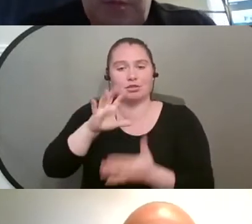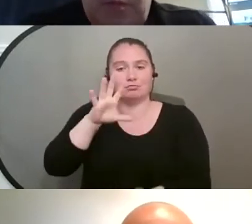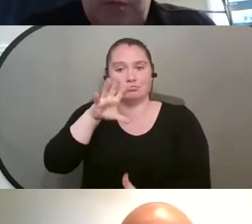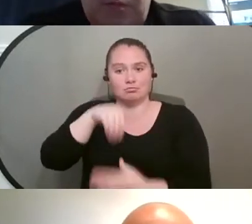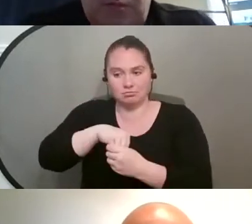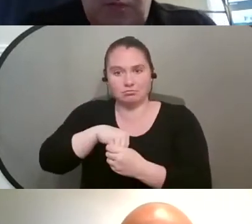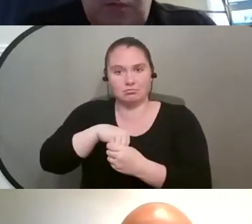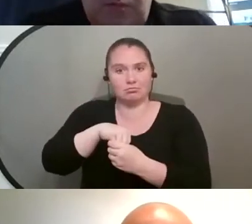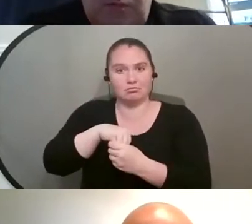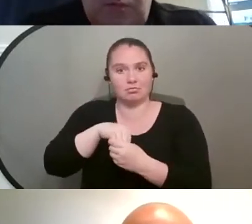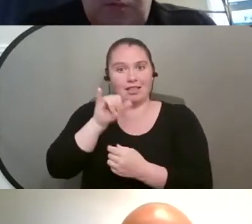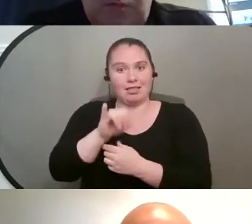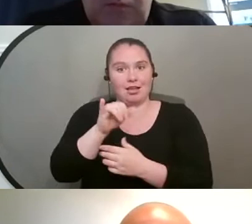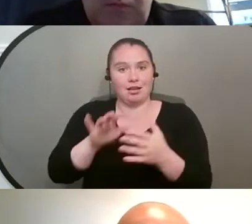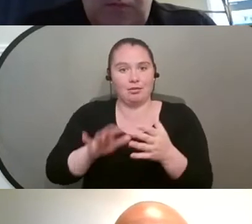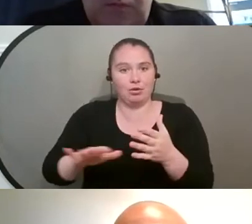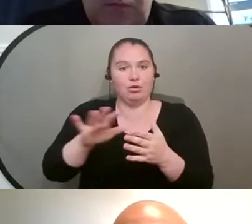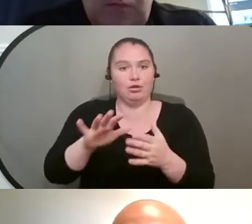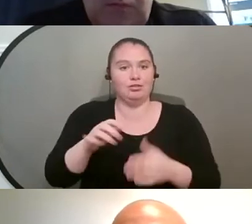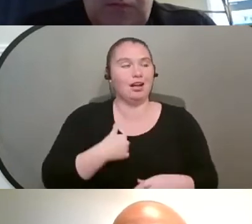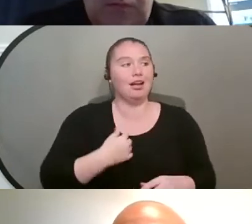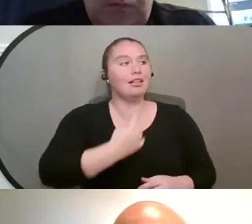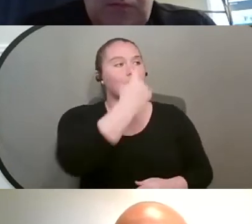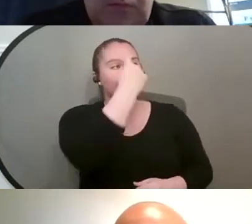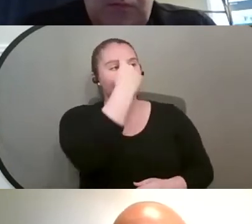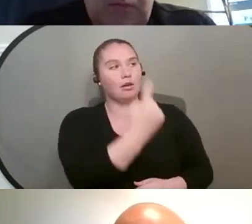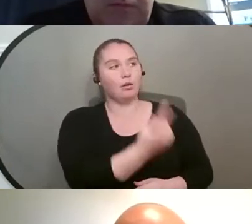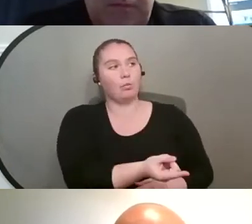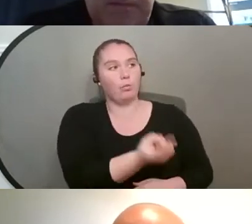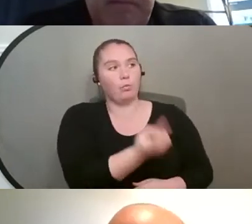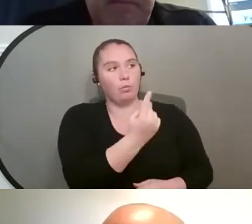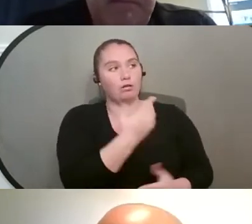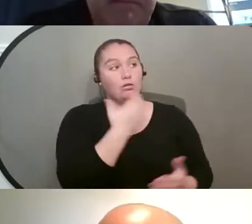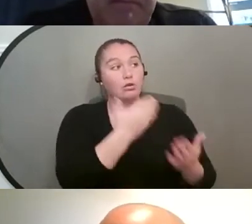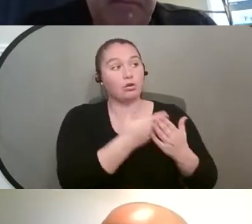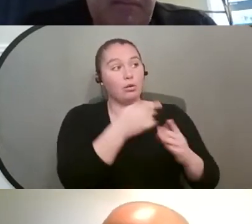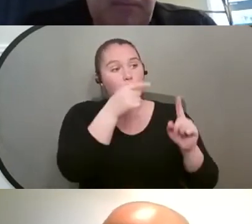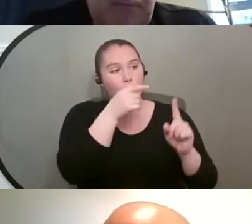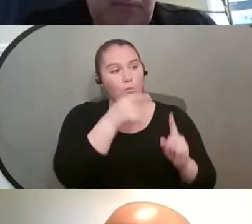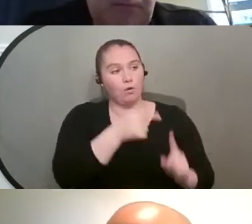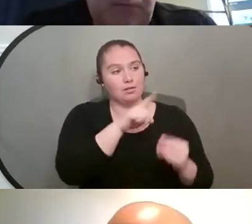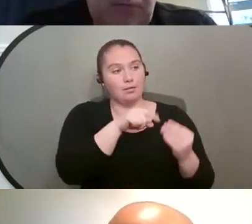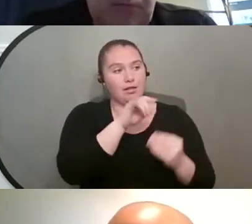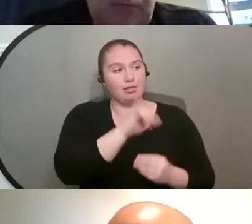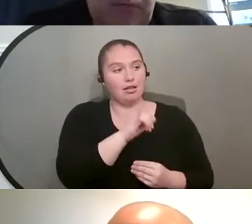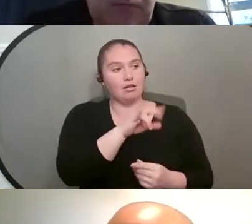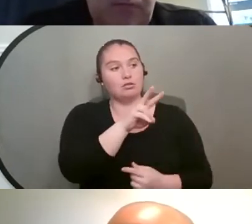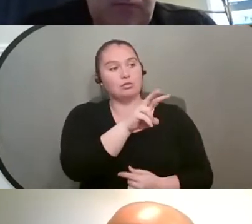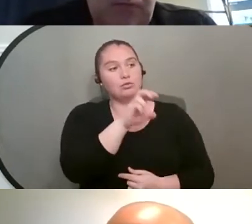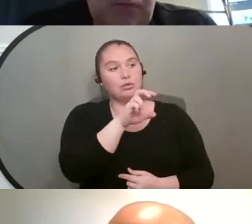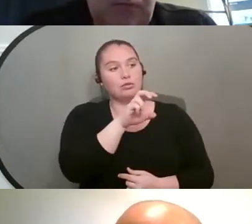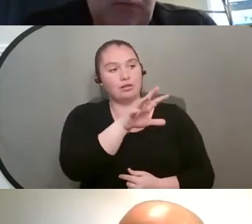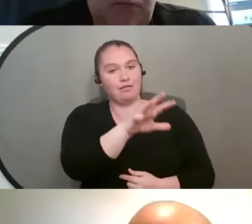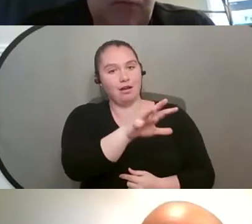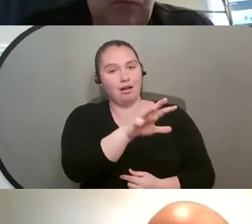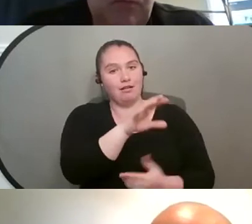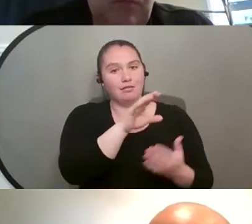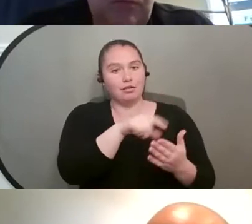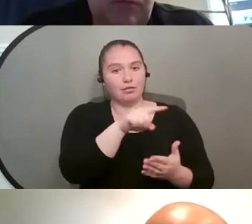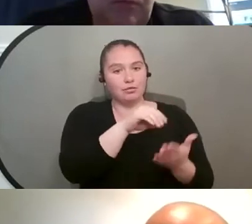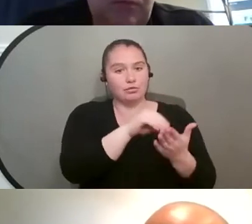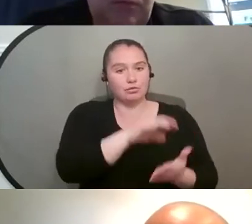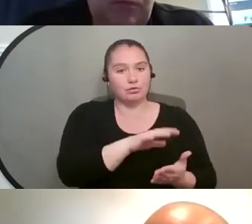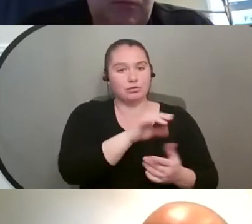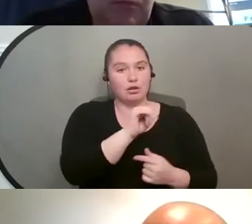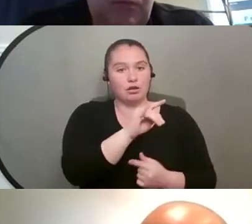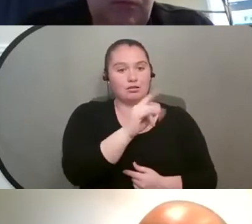neighborhood. But I think one of the points of that is that 205 of those kids at Alta Vista are on